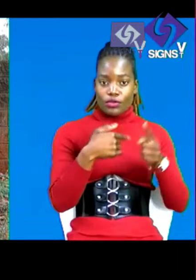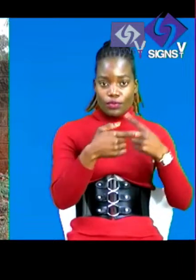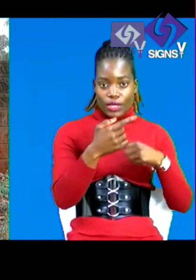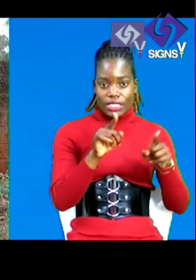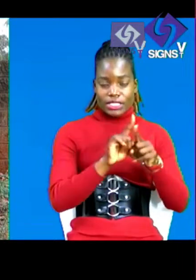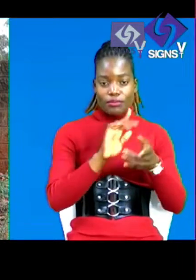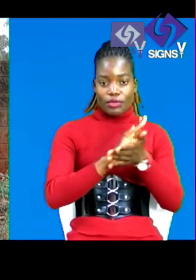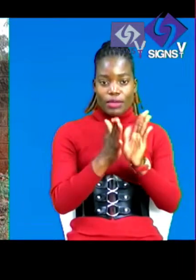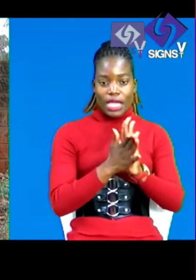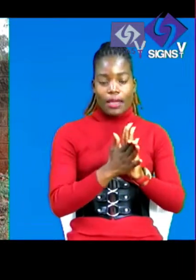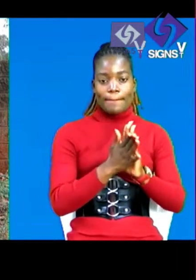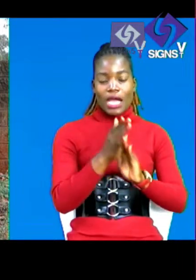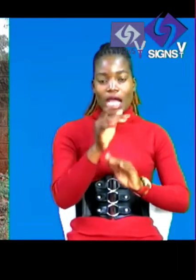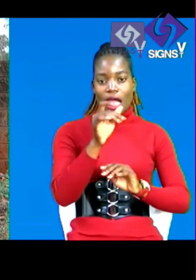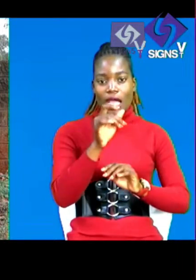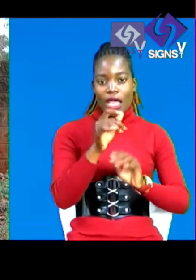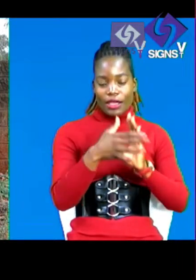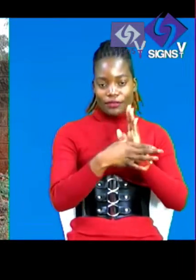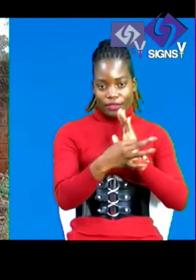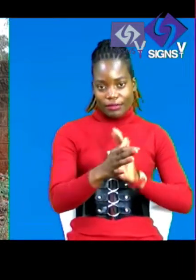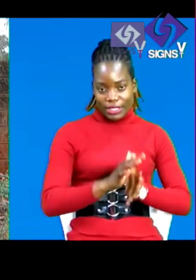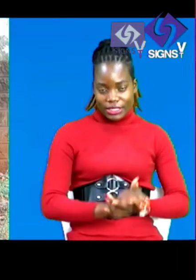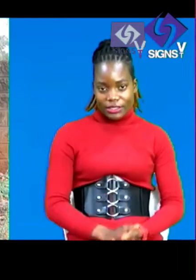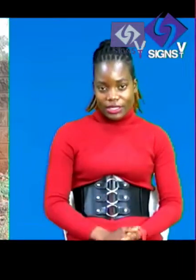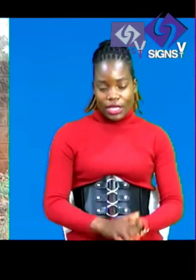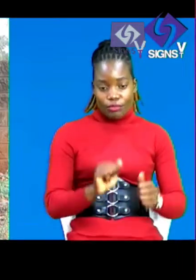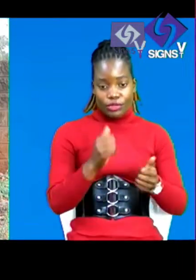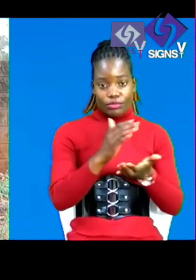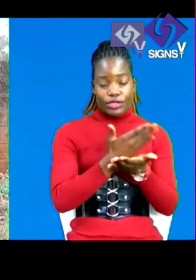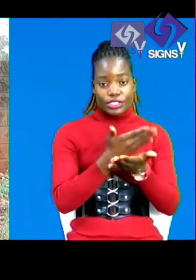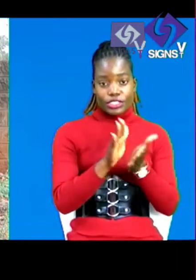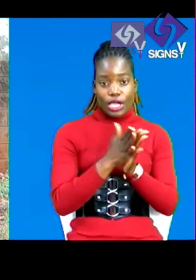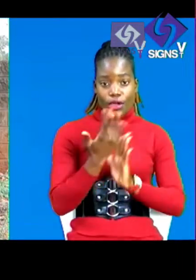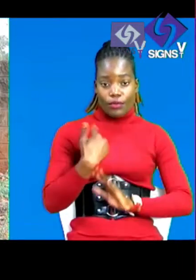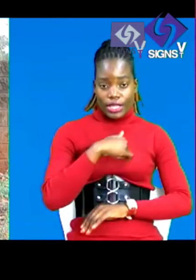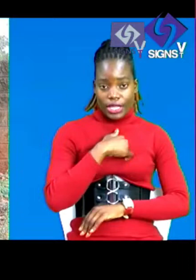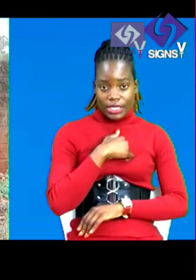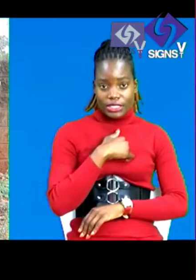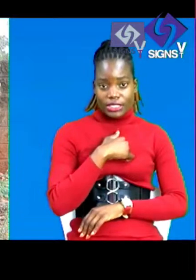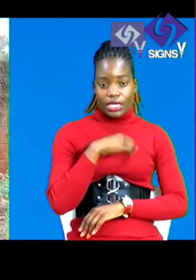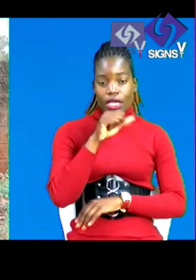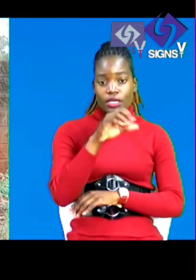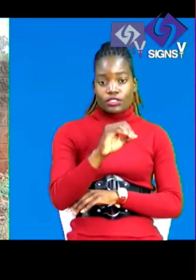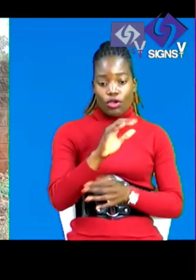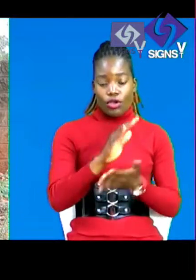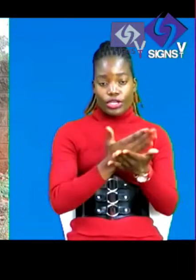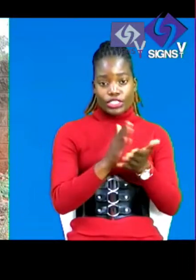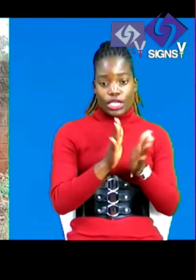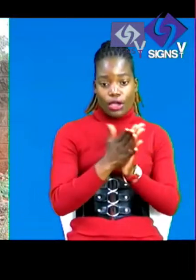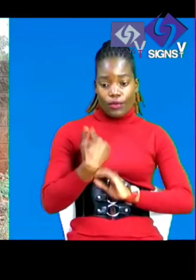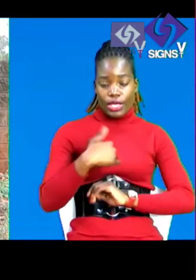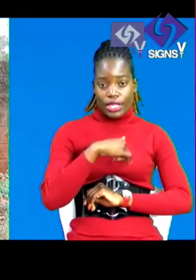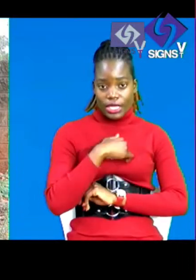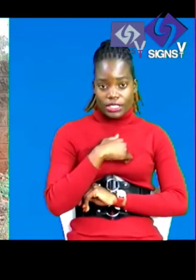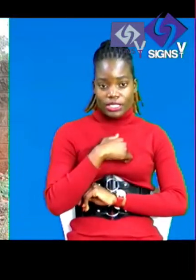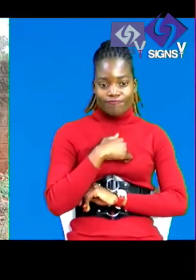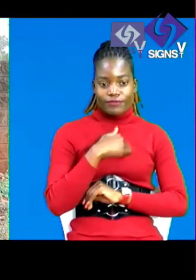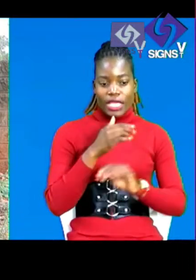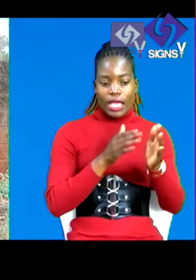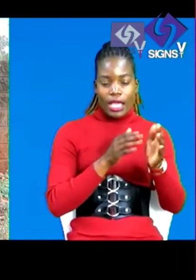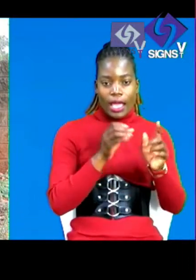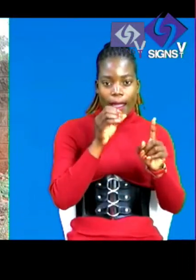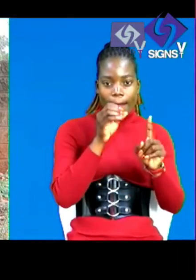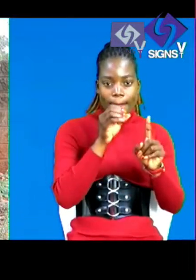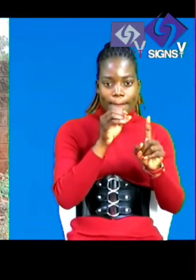star out of it. And maybe, can you share with us? Amen. And so, can you share with us, who do you look up to in the